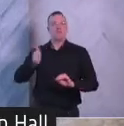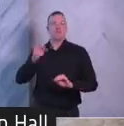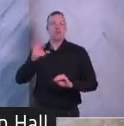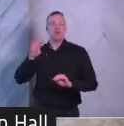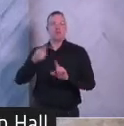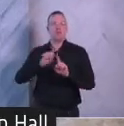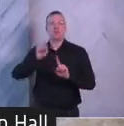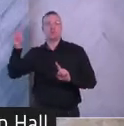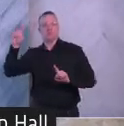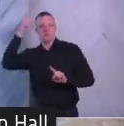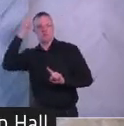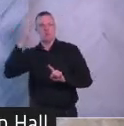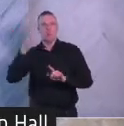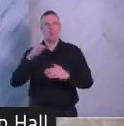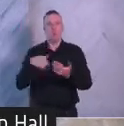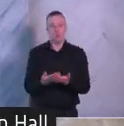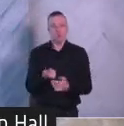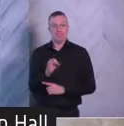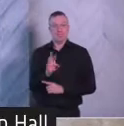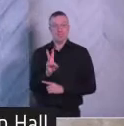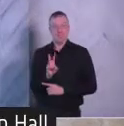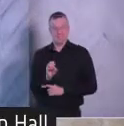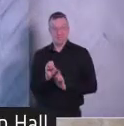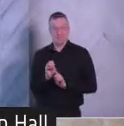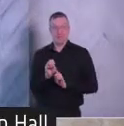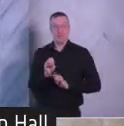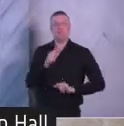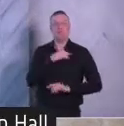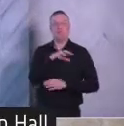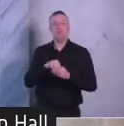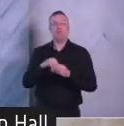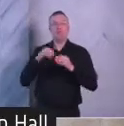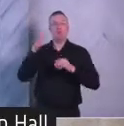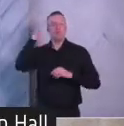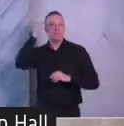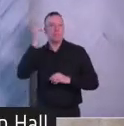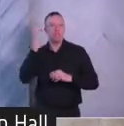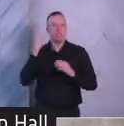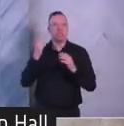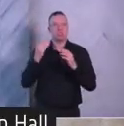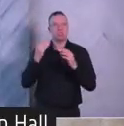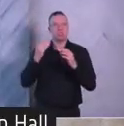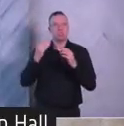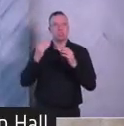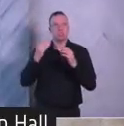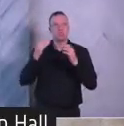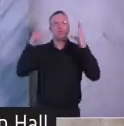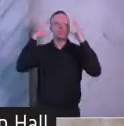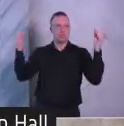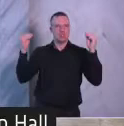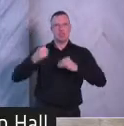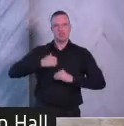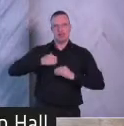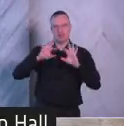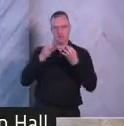And being born in 1960, I was part of a Dutch Canadian family. And I share that